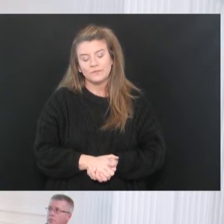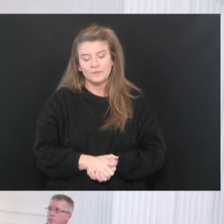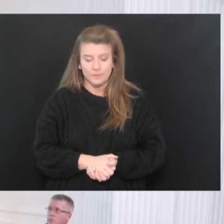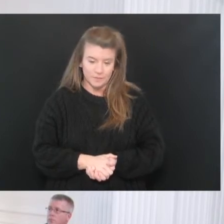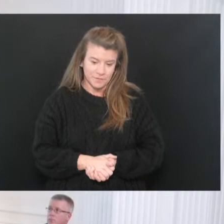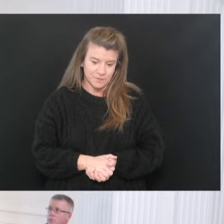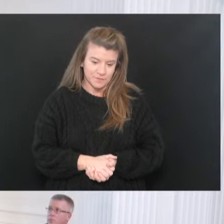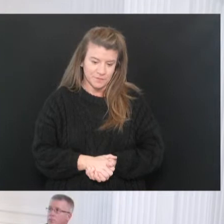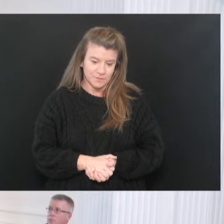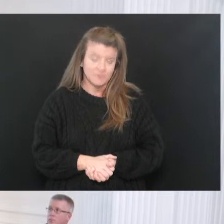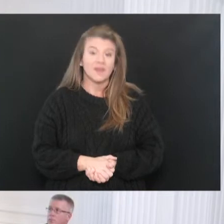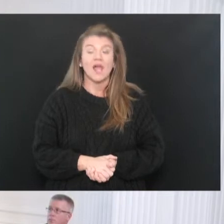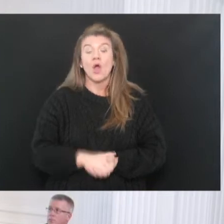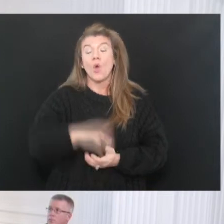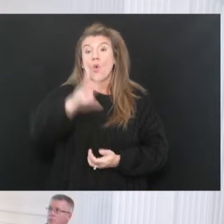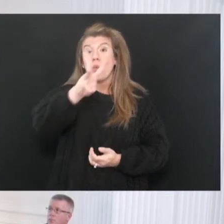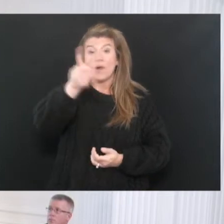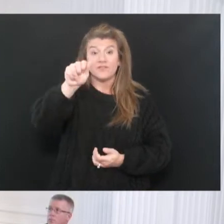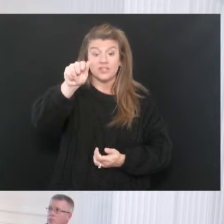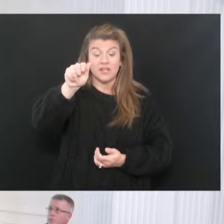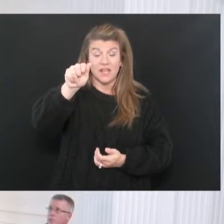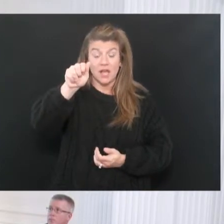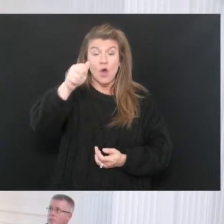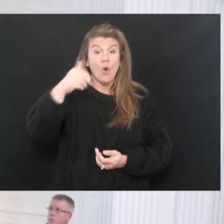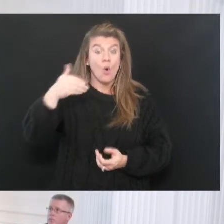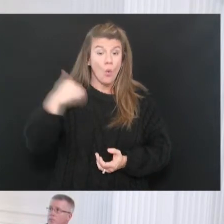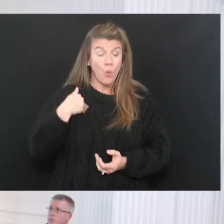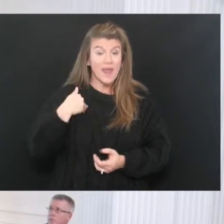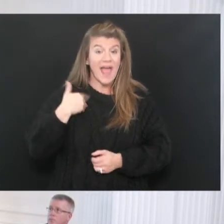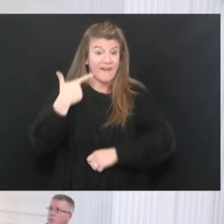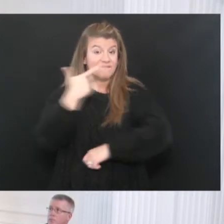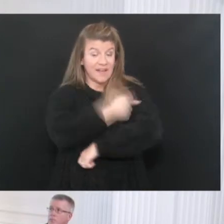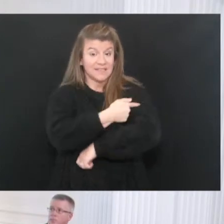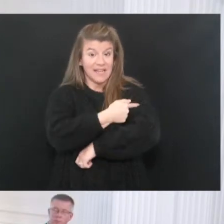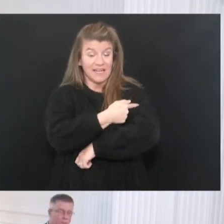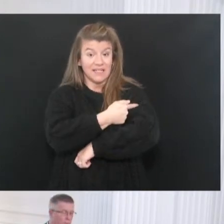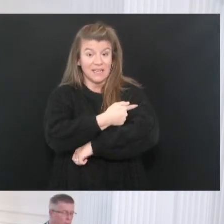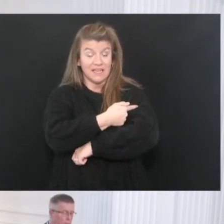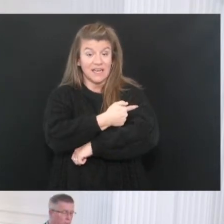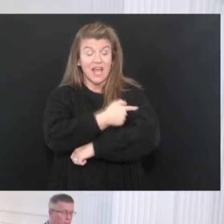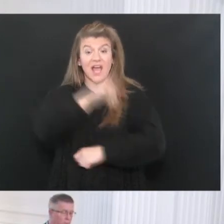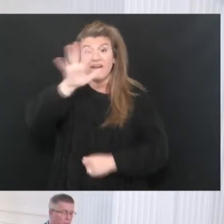All right. In West Virginia, we have vaccinated